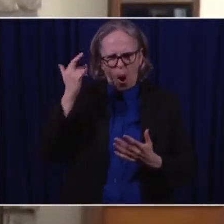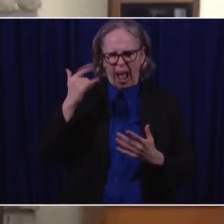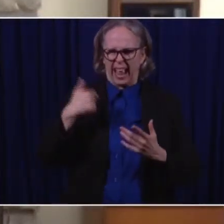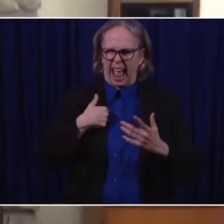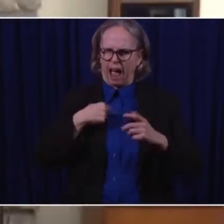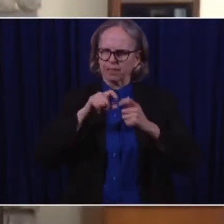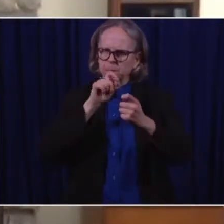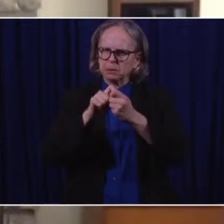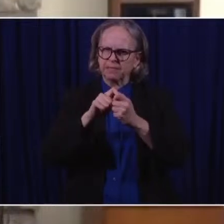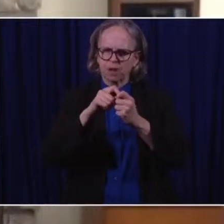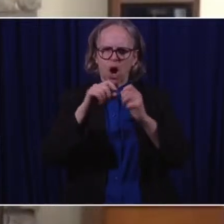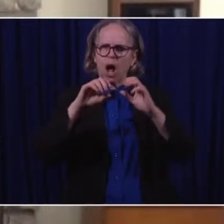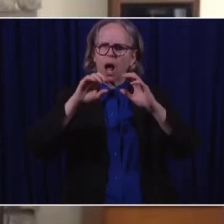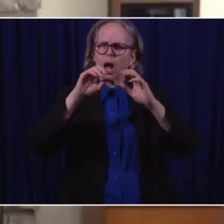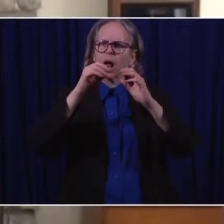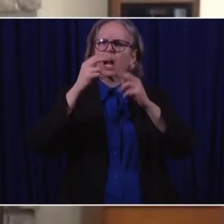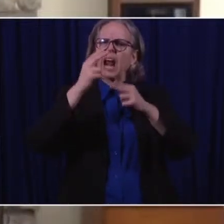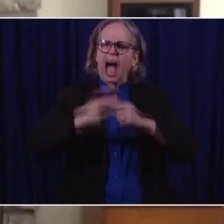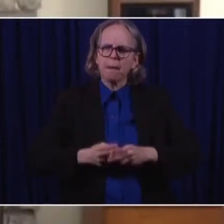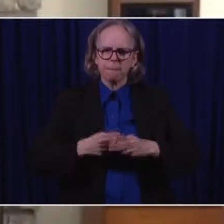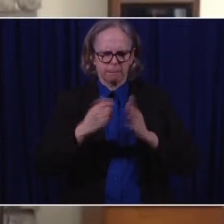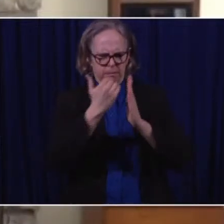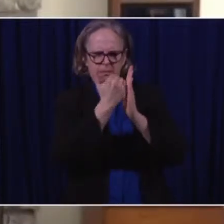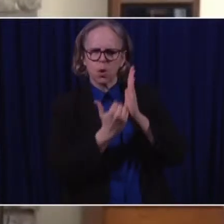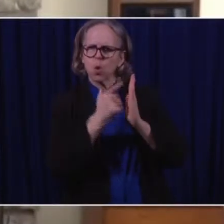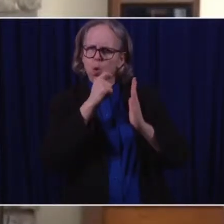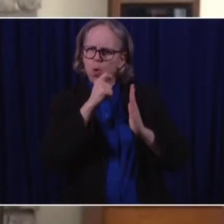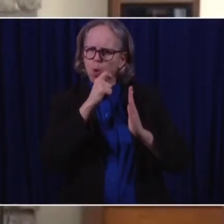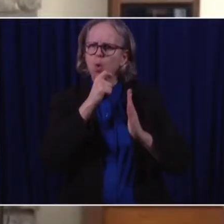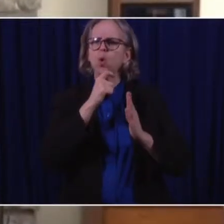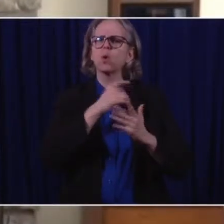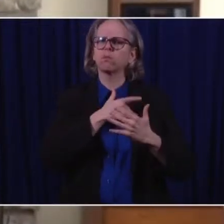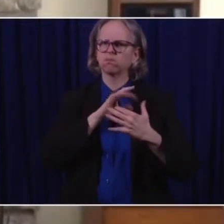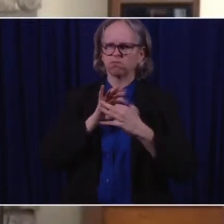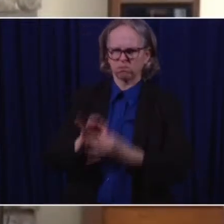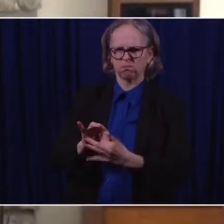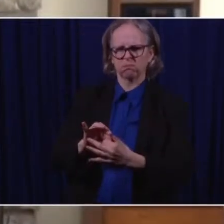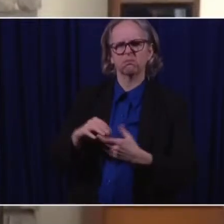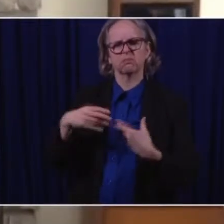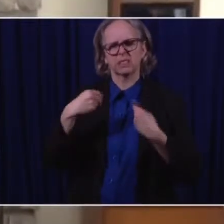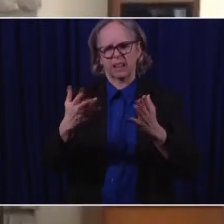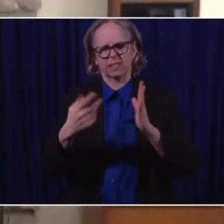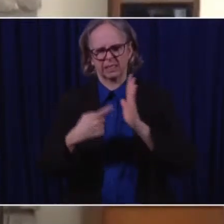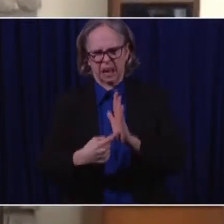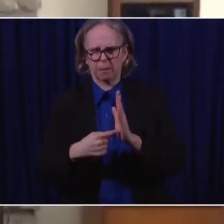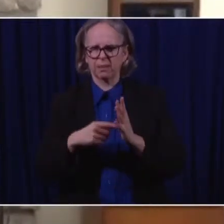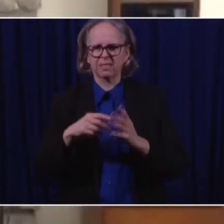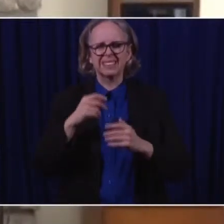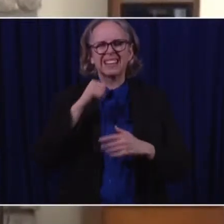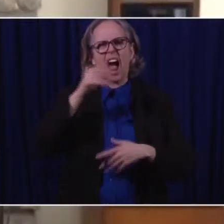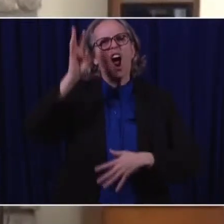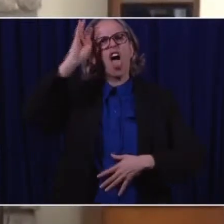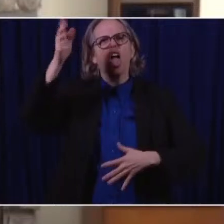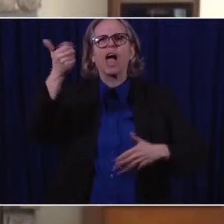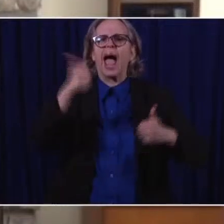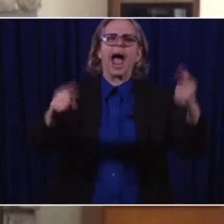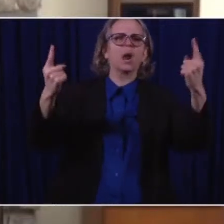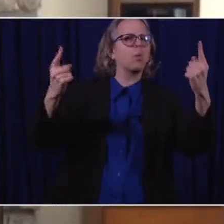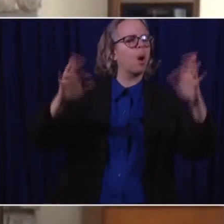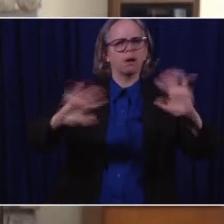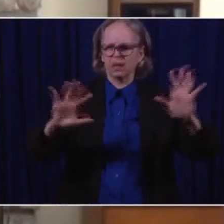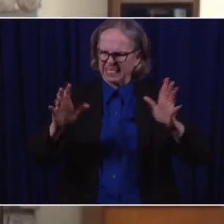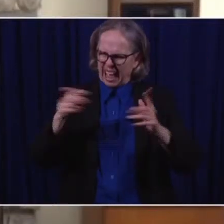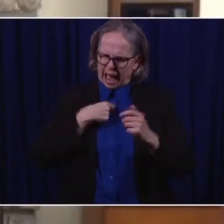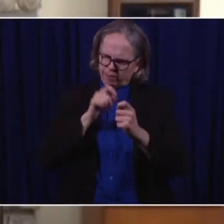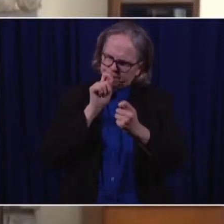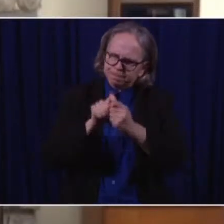list. It's the same list we've been presenting. We tried to make it clearer, particularly for patients.